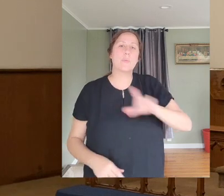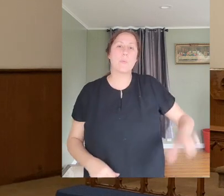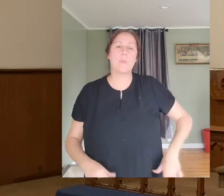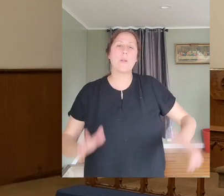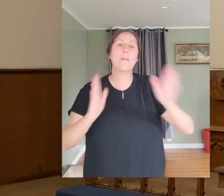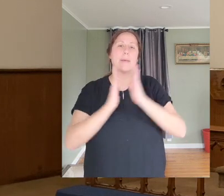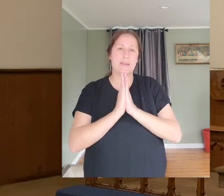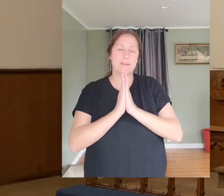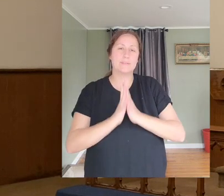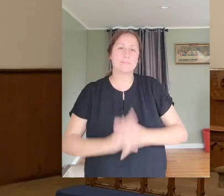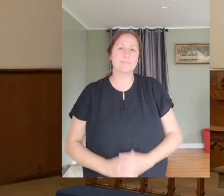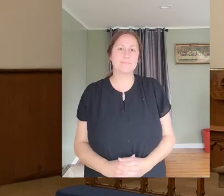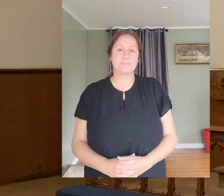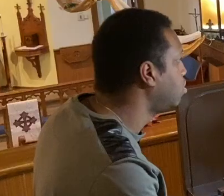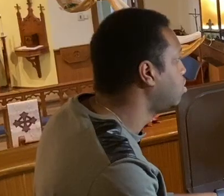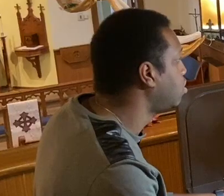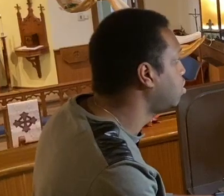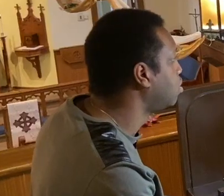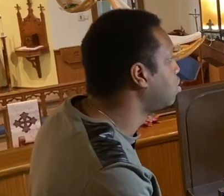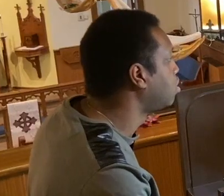Amen.